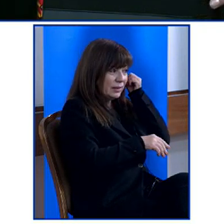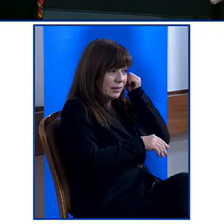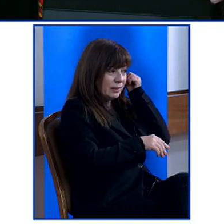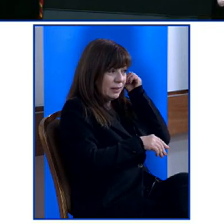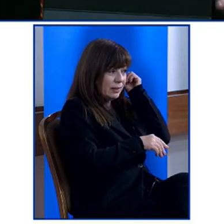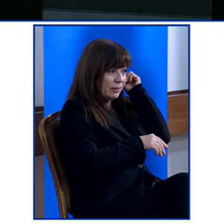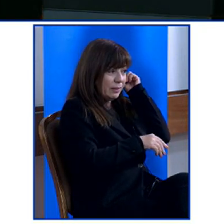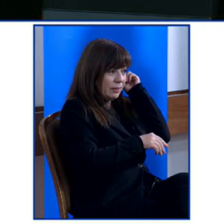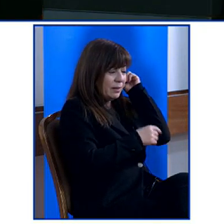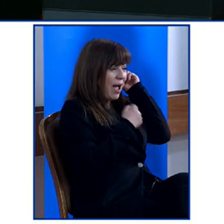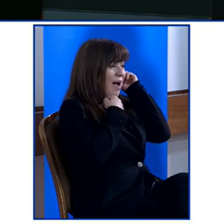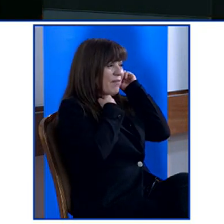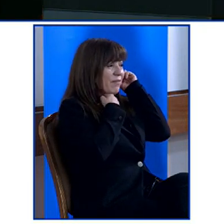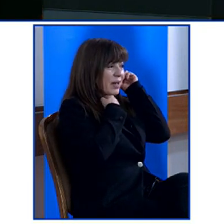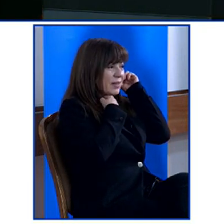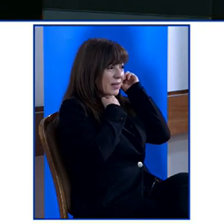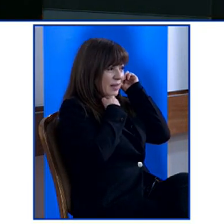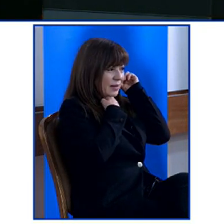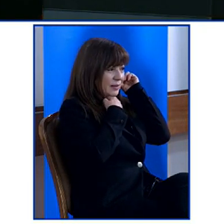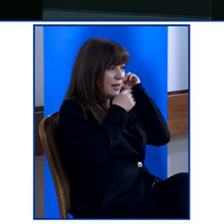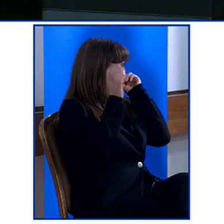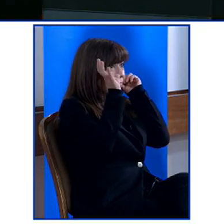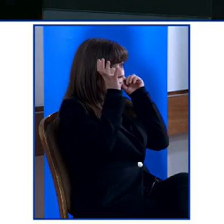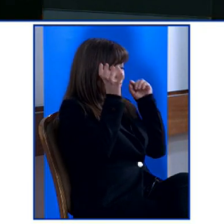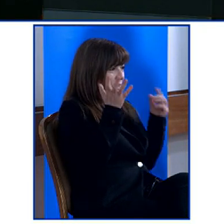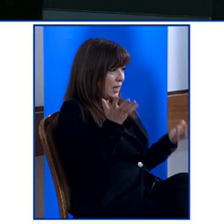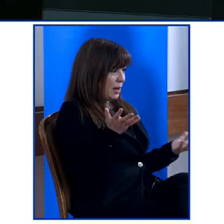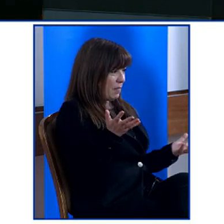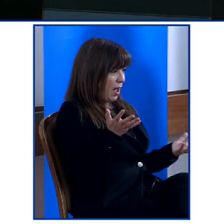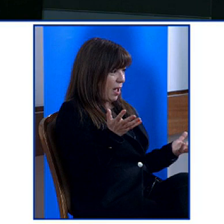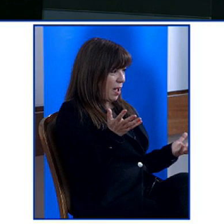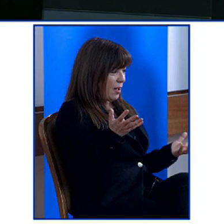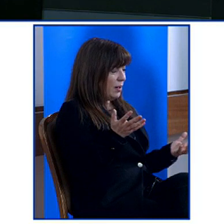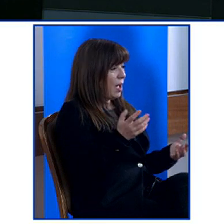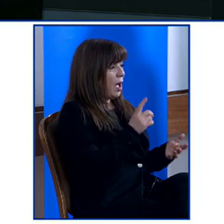in more places becoming even more inhospitable.